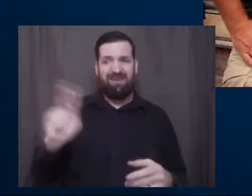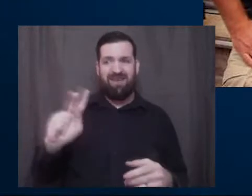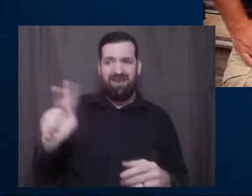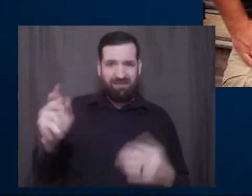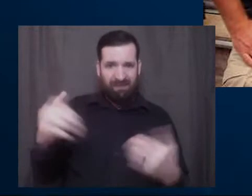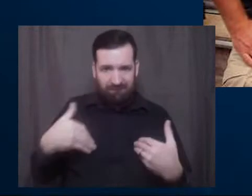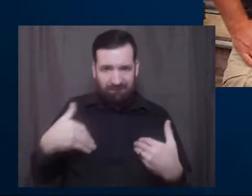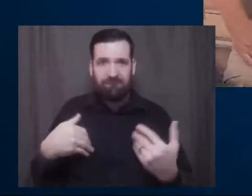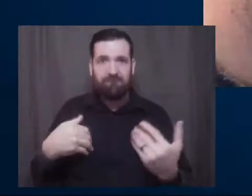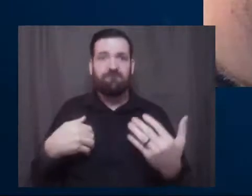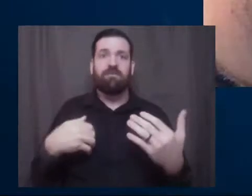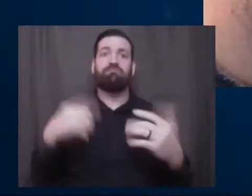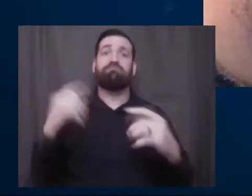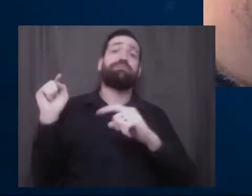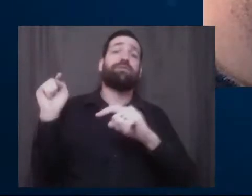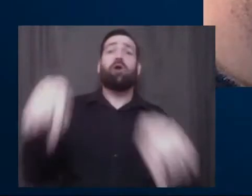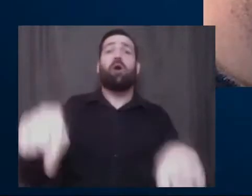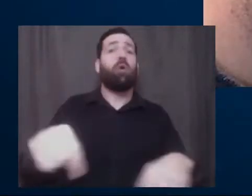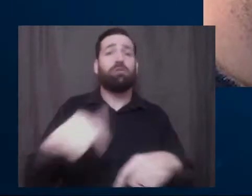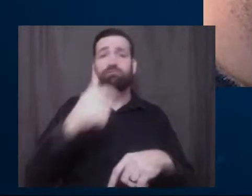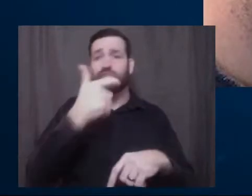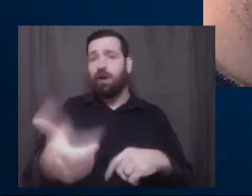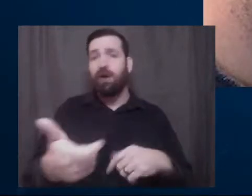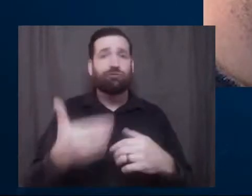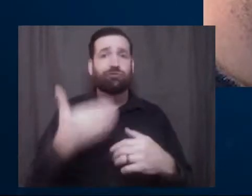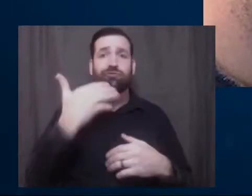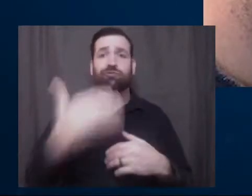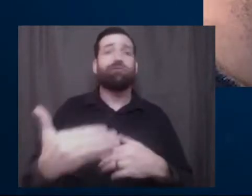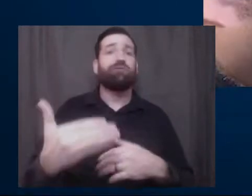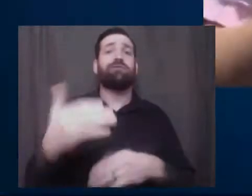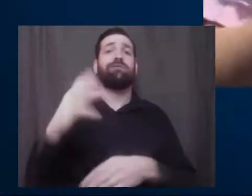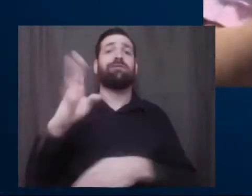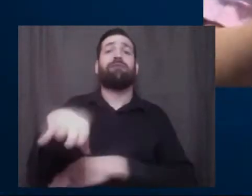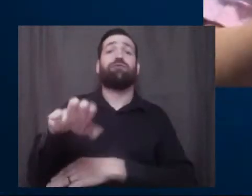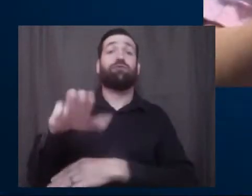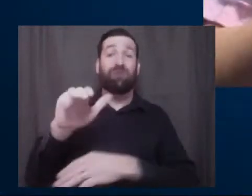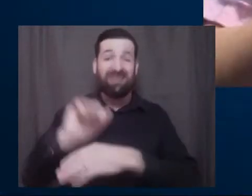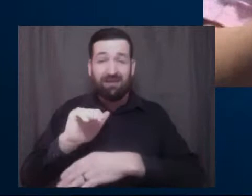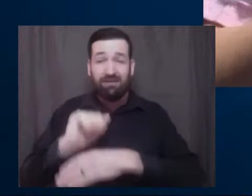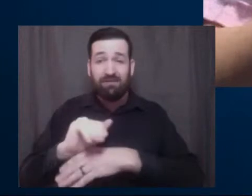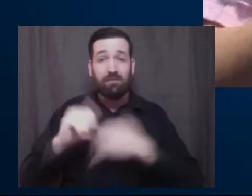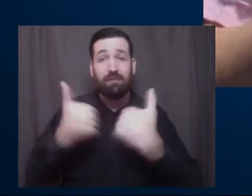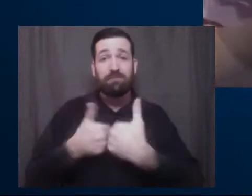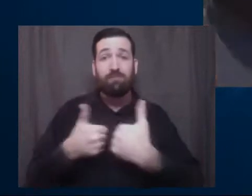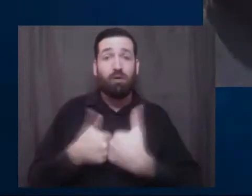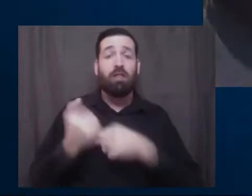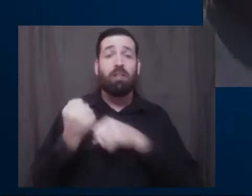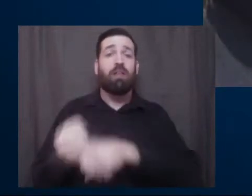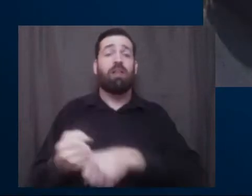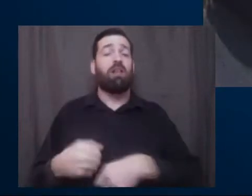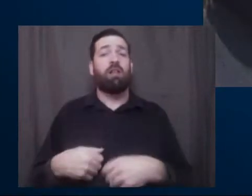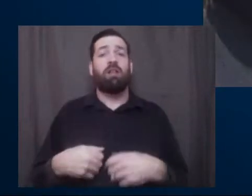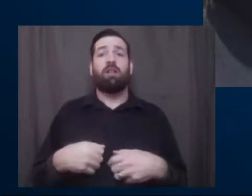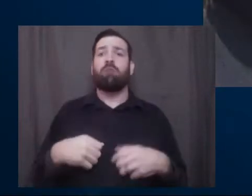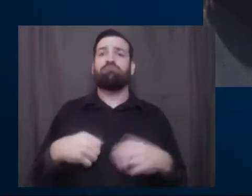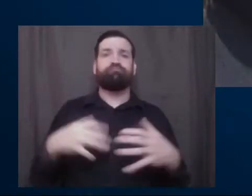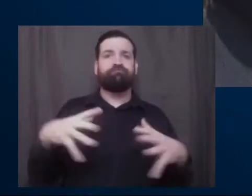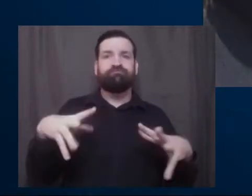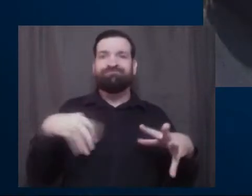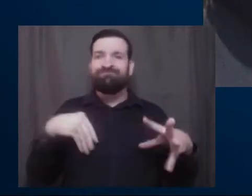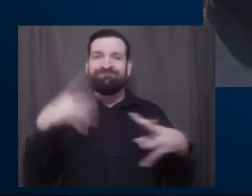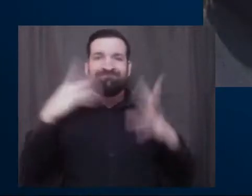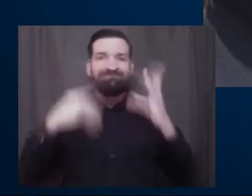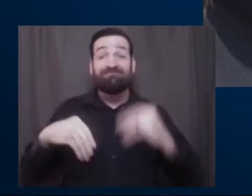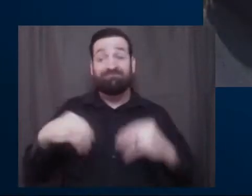go there and watch a good afternoon of baseball or an evening of baseball and to be able to take it all in. I'm a White Sox fan, so